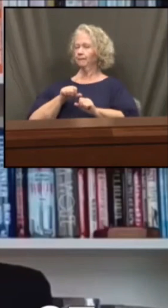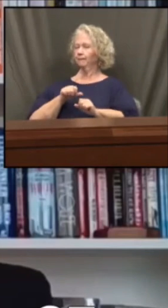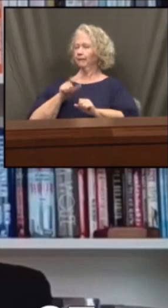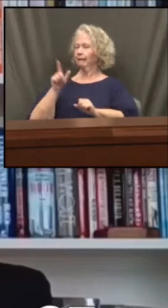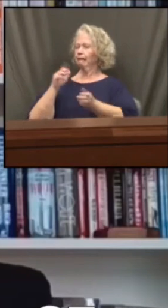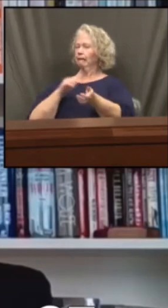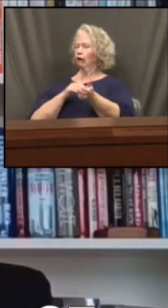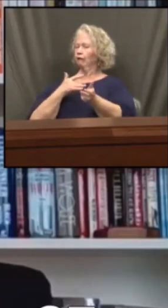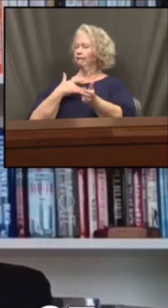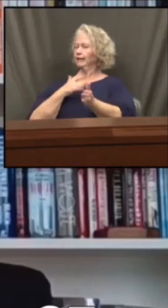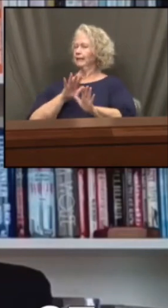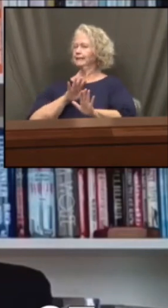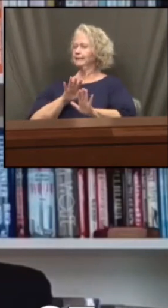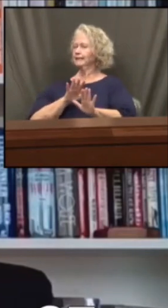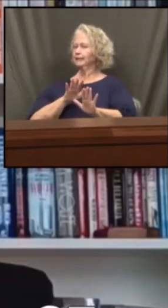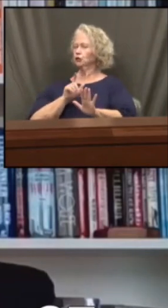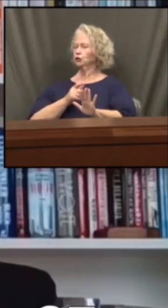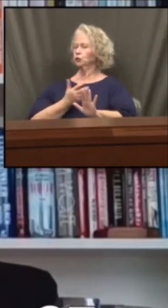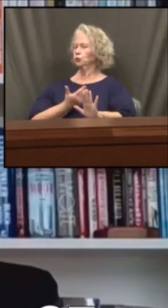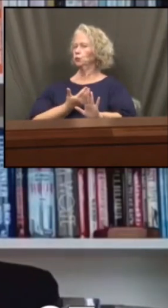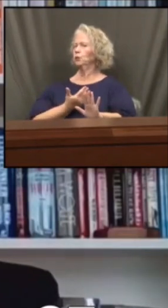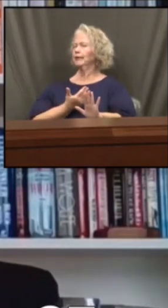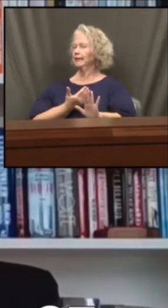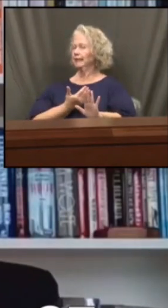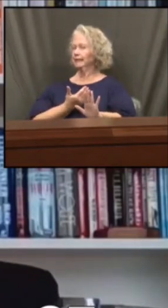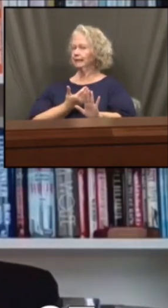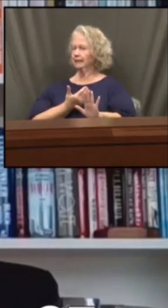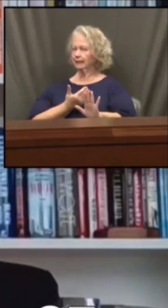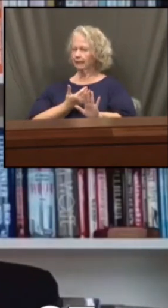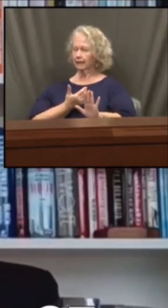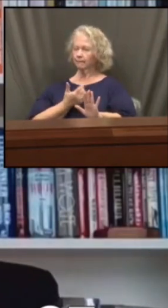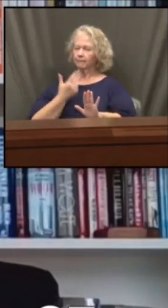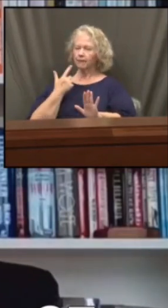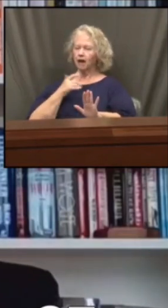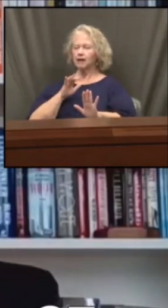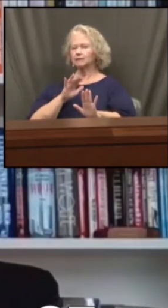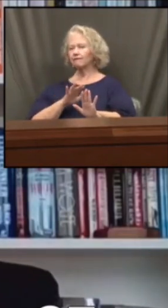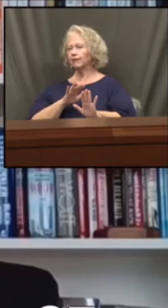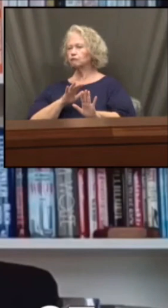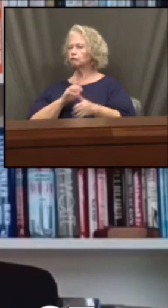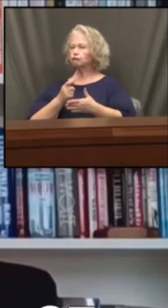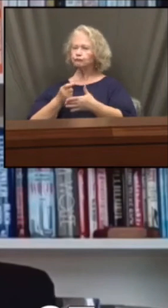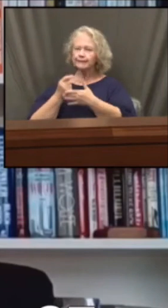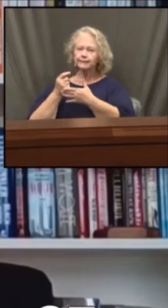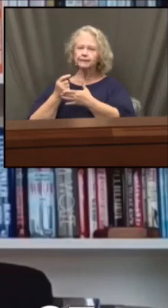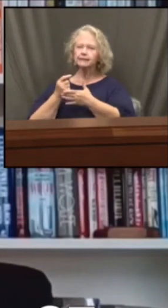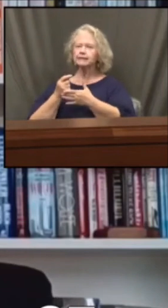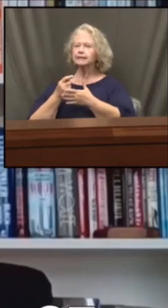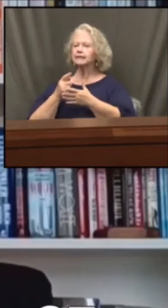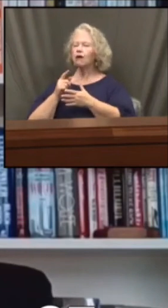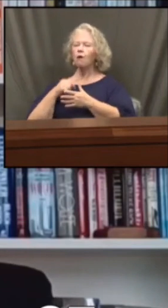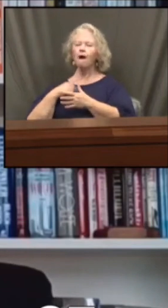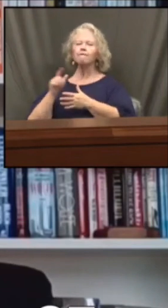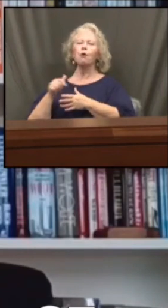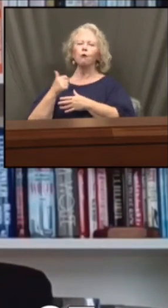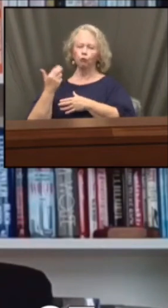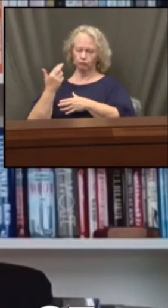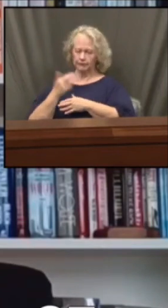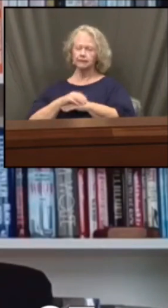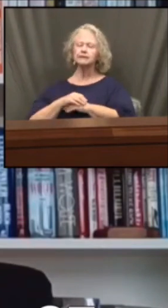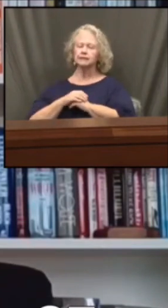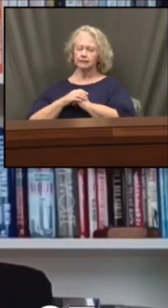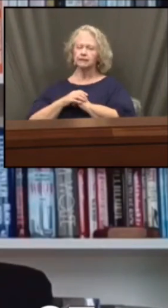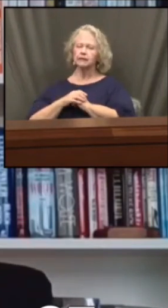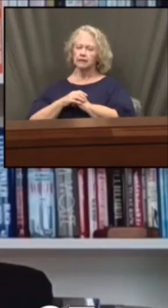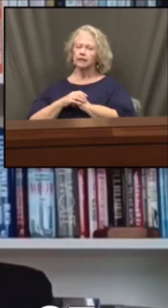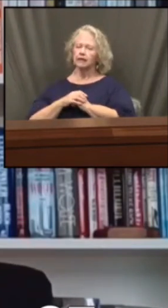good idea to wait for the person to be vaccinated because of the treatment that they're on or other types of condition that they have.